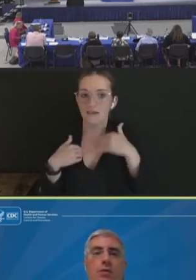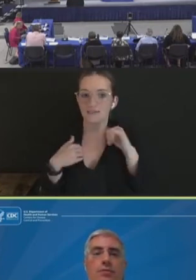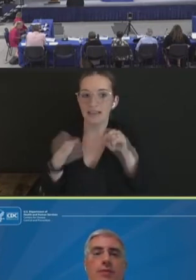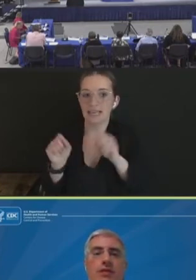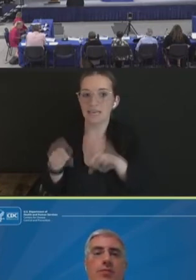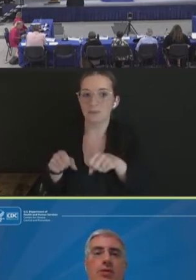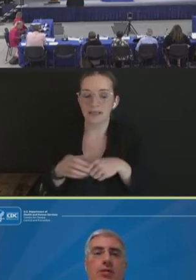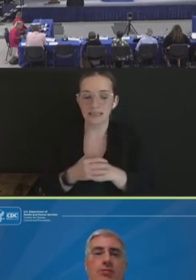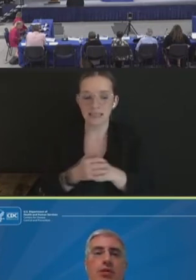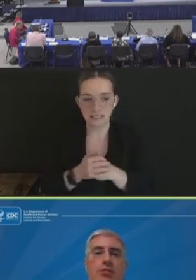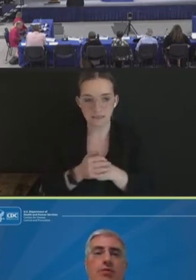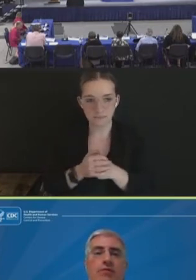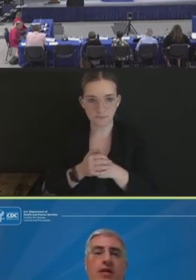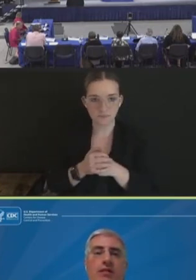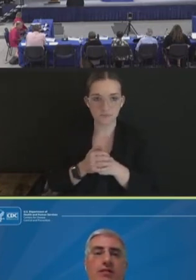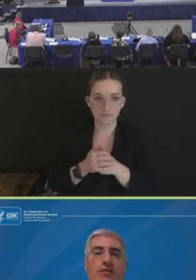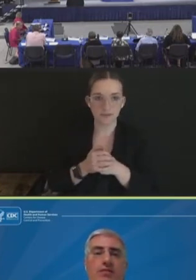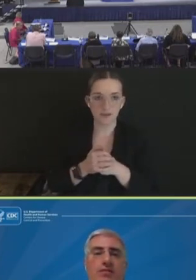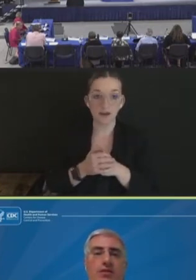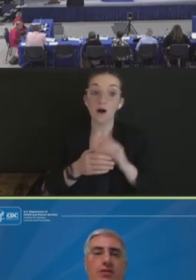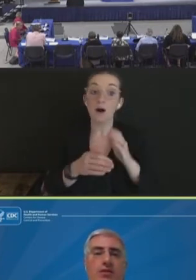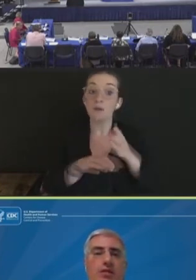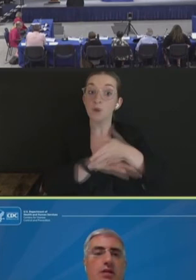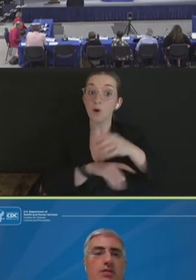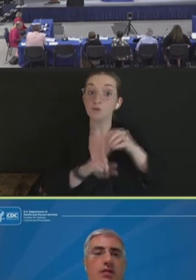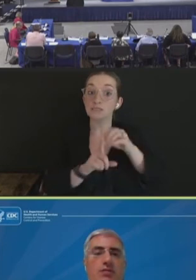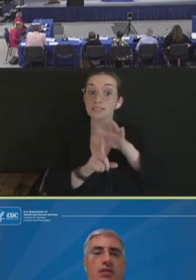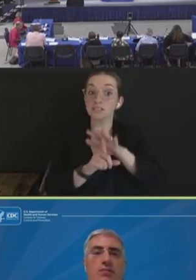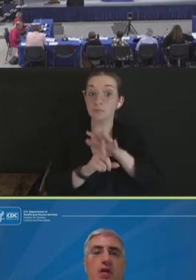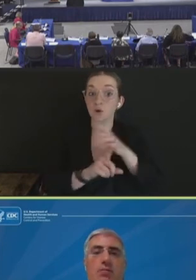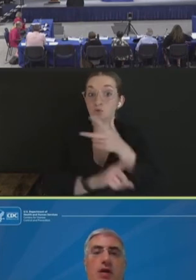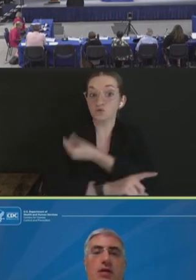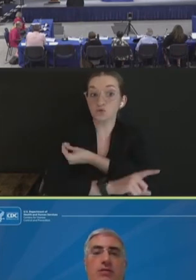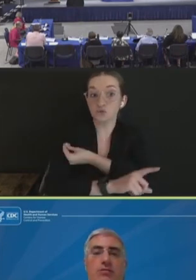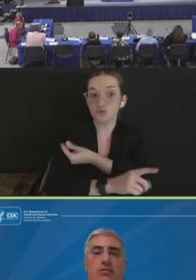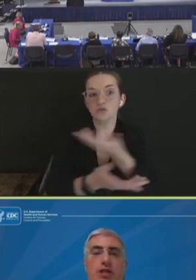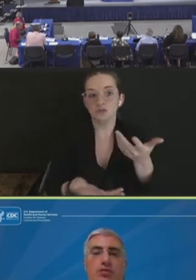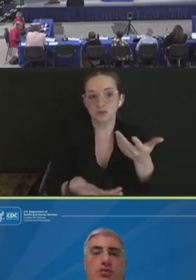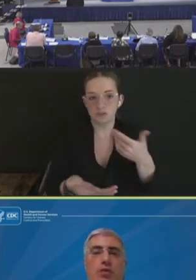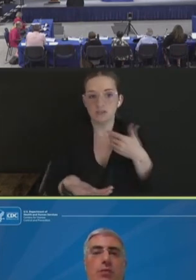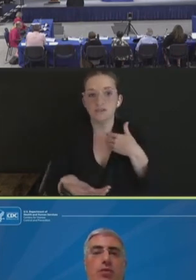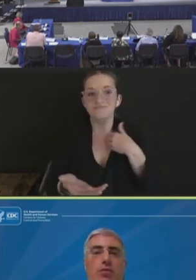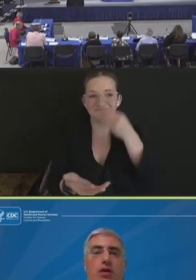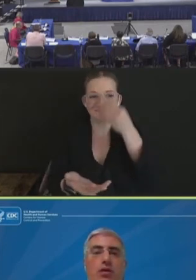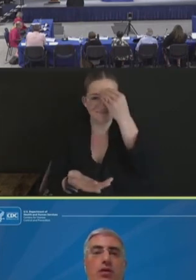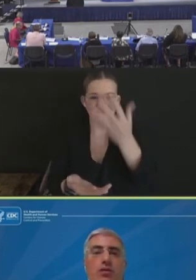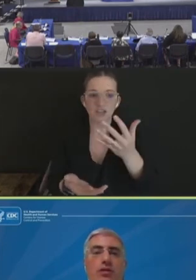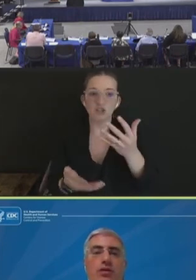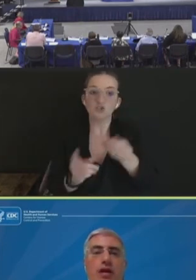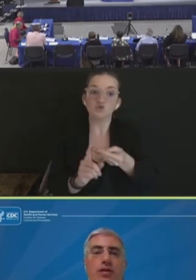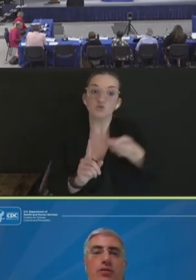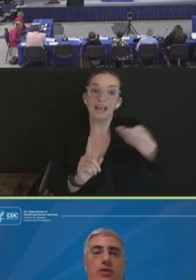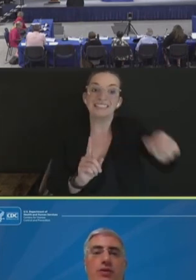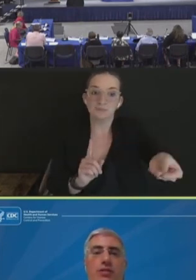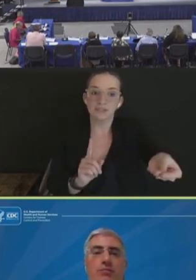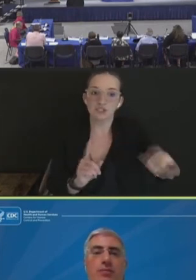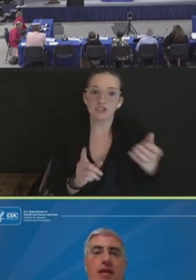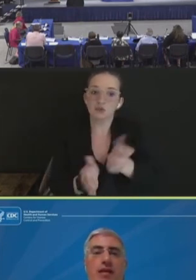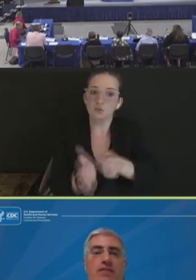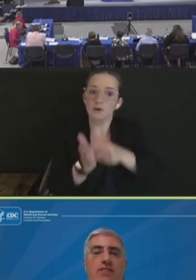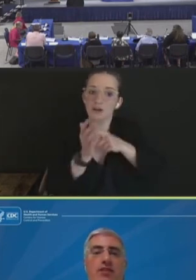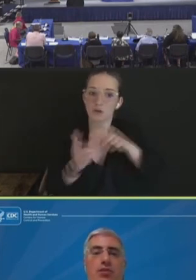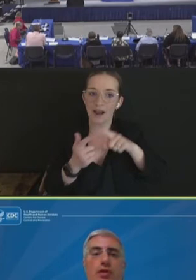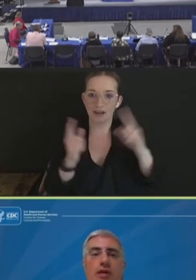With respect to post-exposure prophylaxis, I would first note that transmission of monkeypox does require prolonged close interaction with a